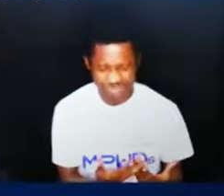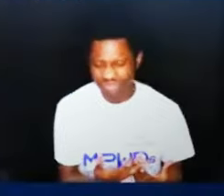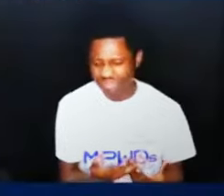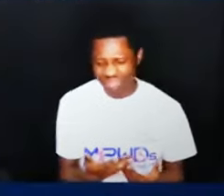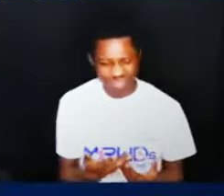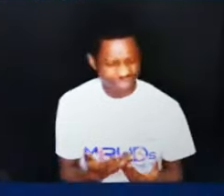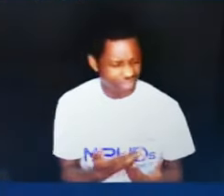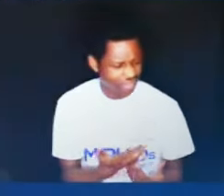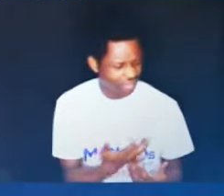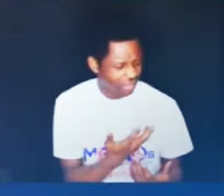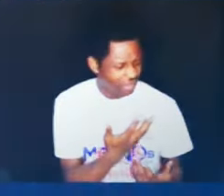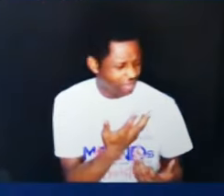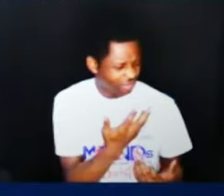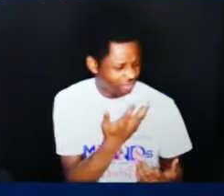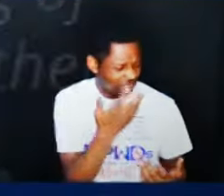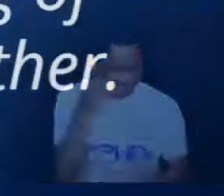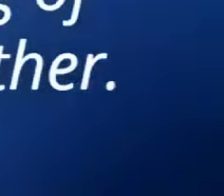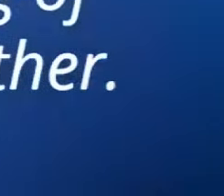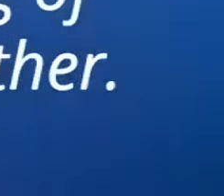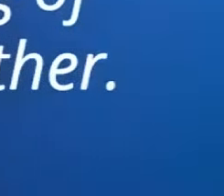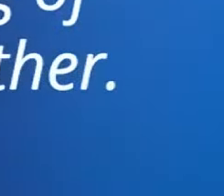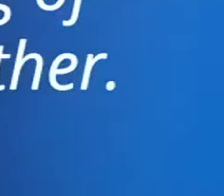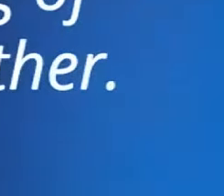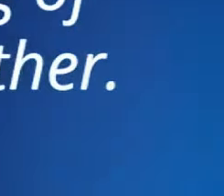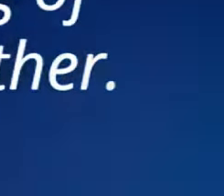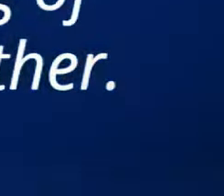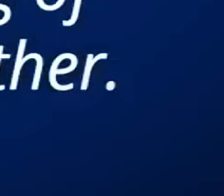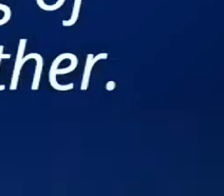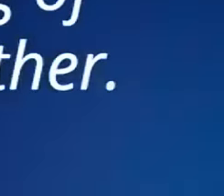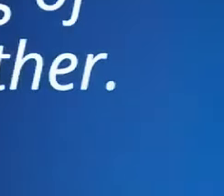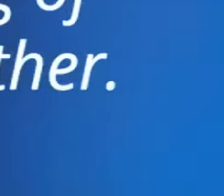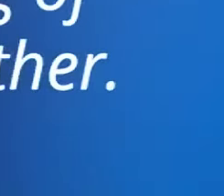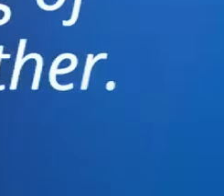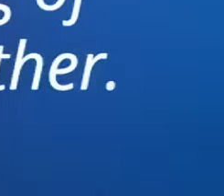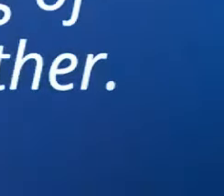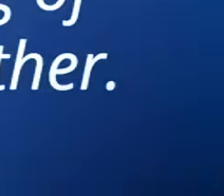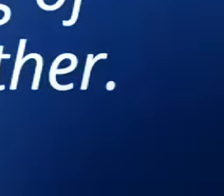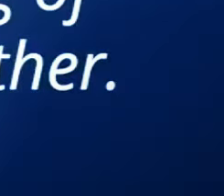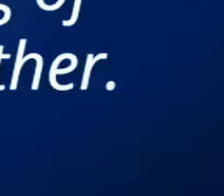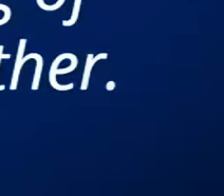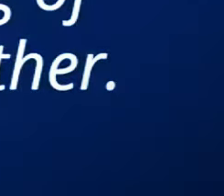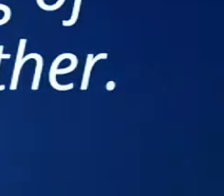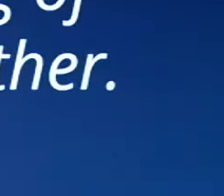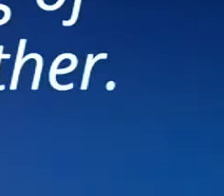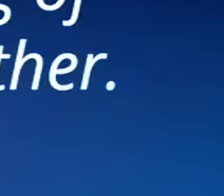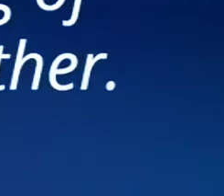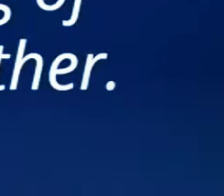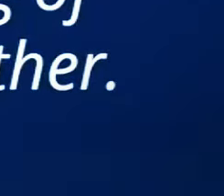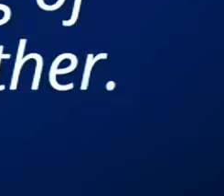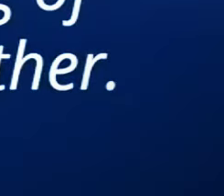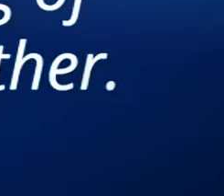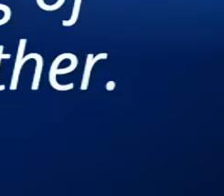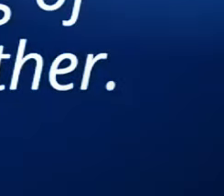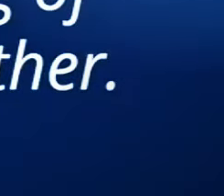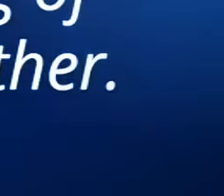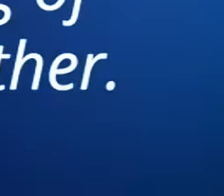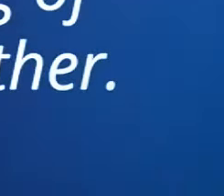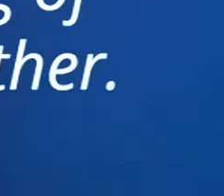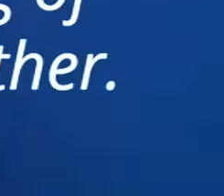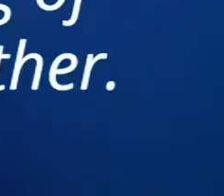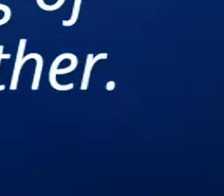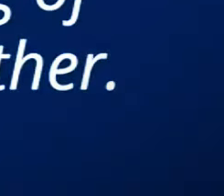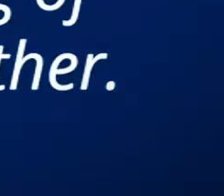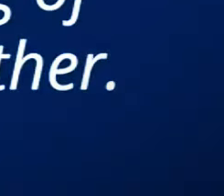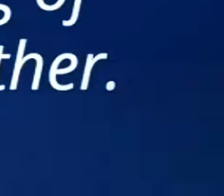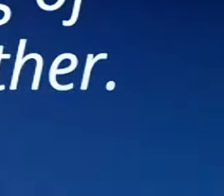brother. Onyame ni a anso ono na fori e no. Edin na ni nua kum a okum no no e wo ye.